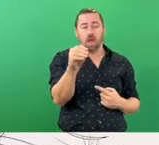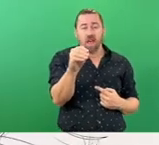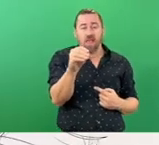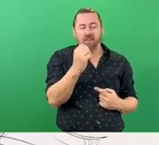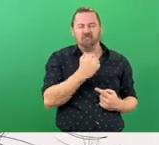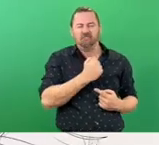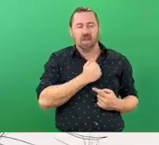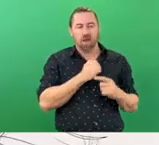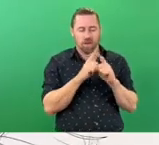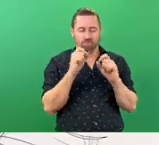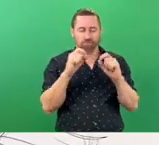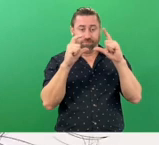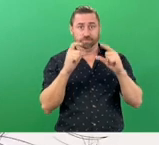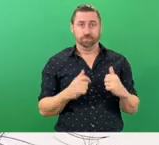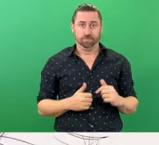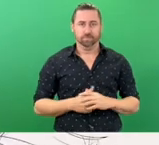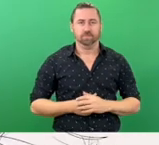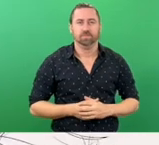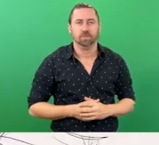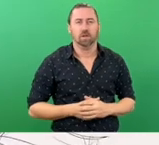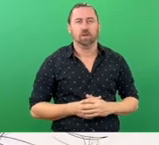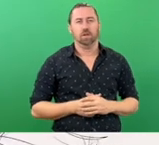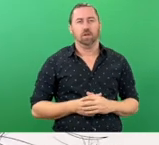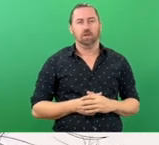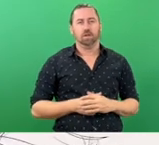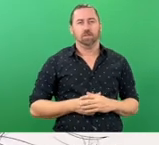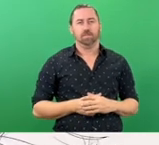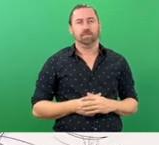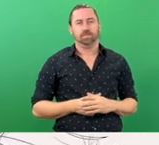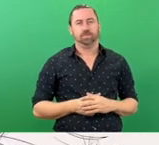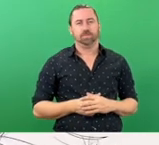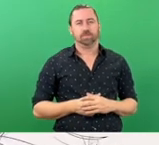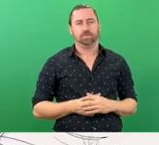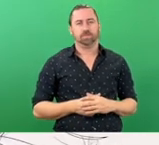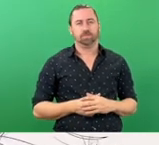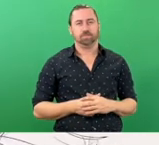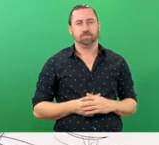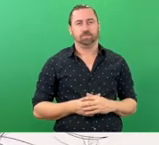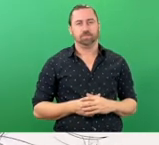now just to pop it. So I'm going to go and I'm going to hit there